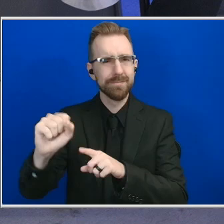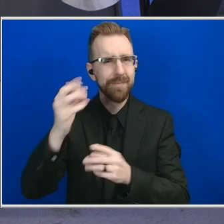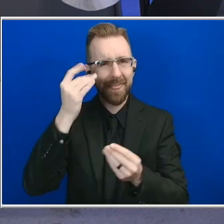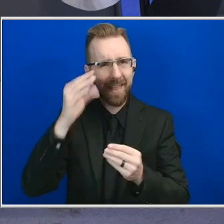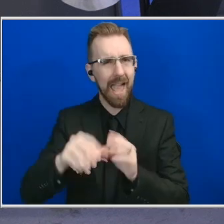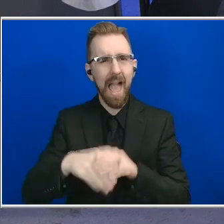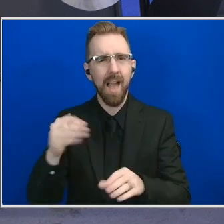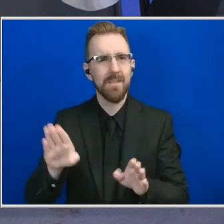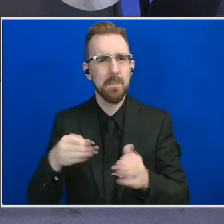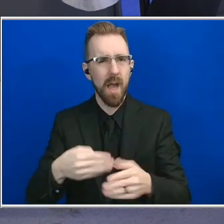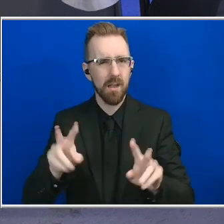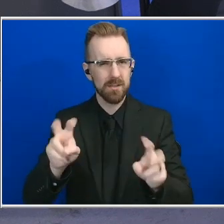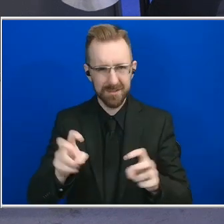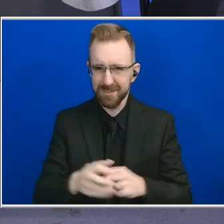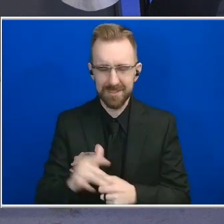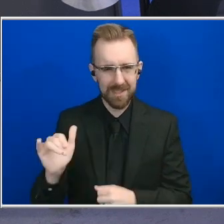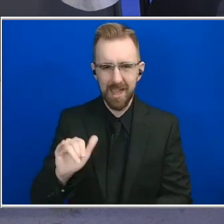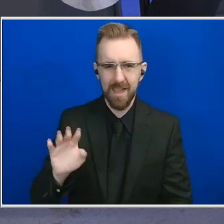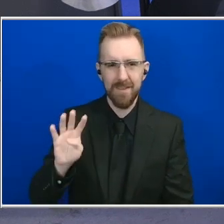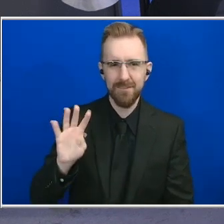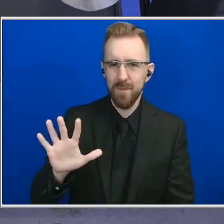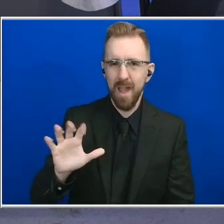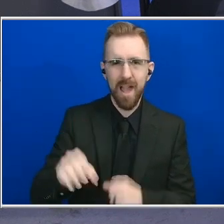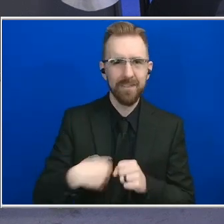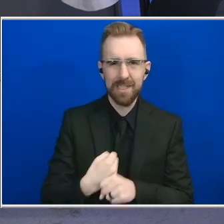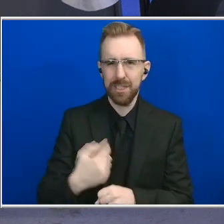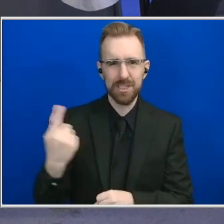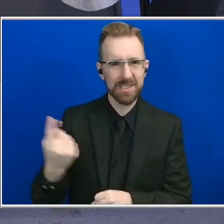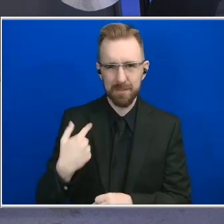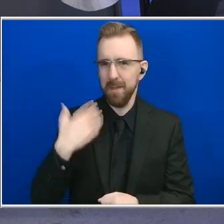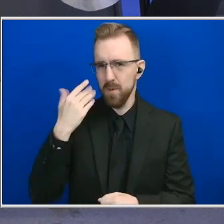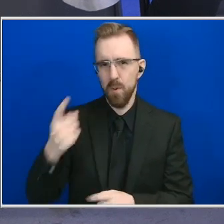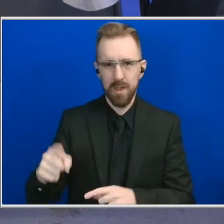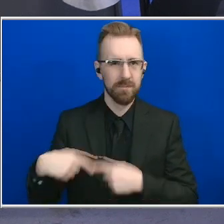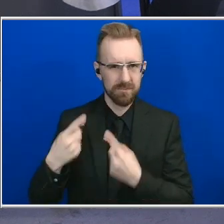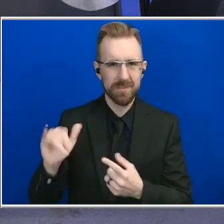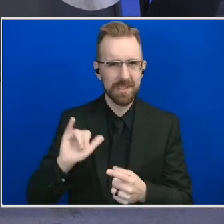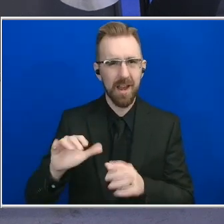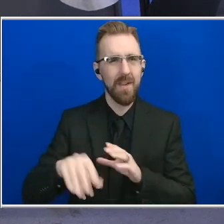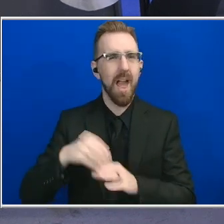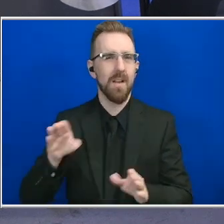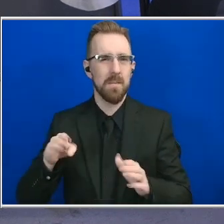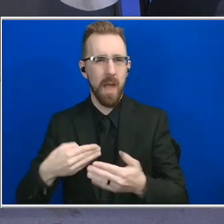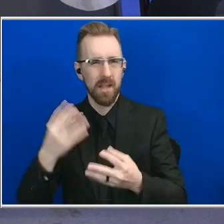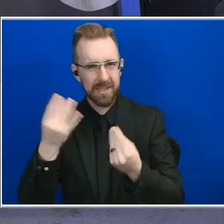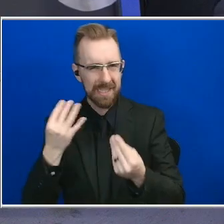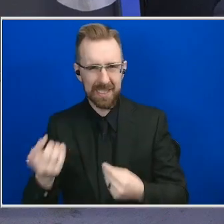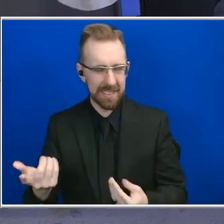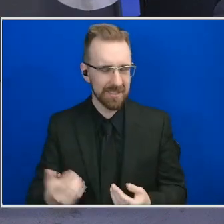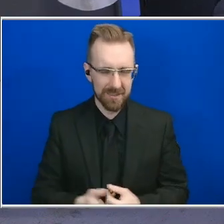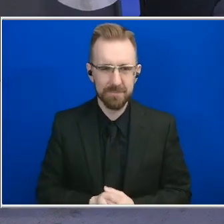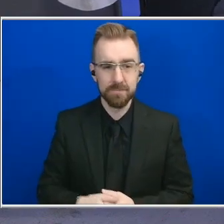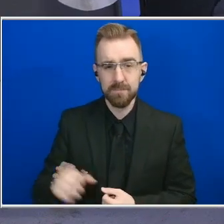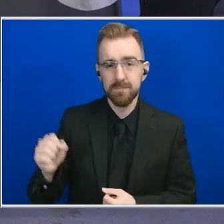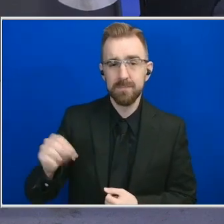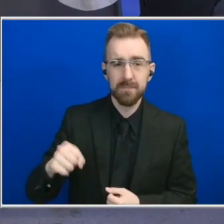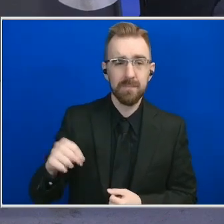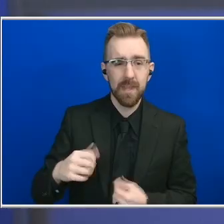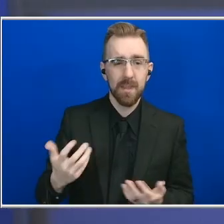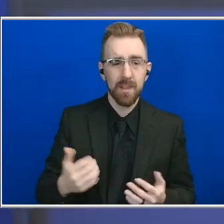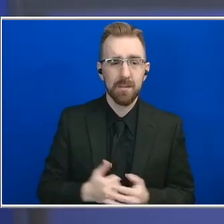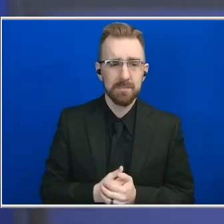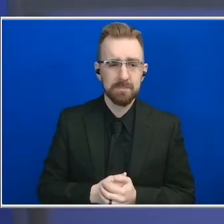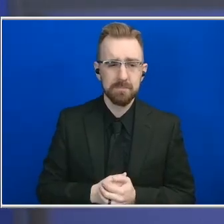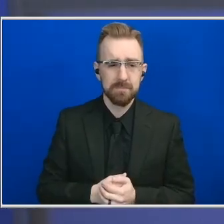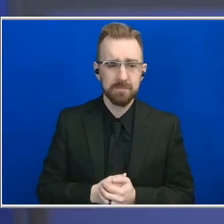like 45 or 40 years or so. He's kind of out of the box anyway. Yeah. So you know,